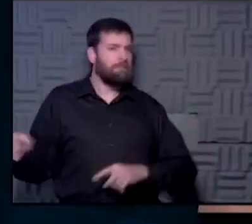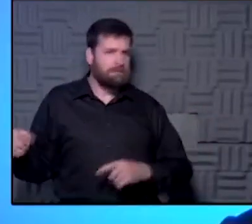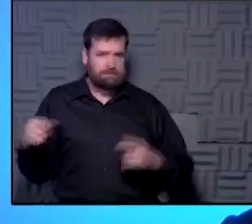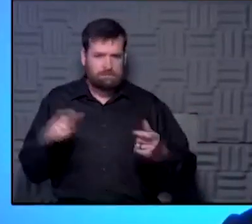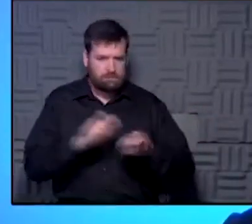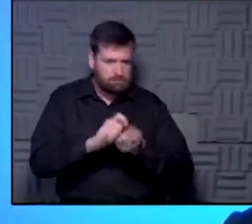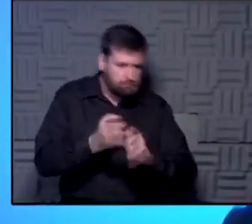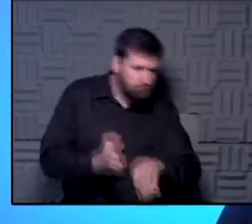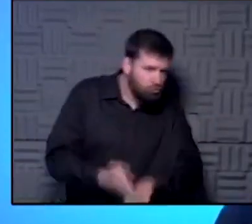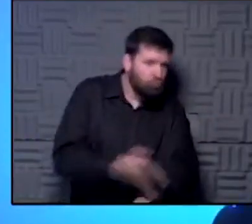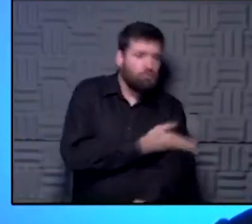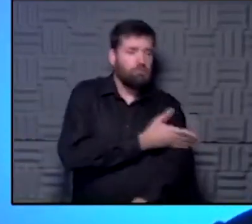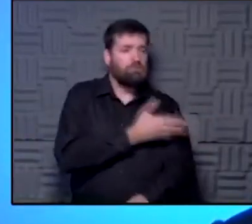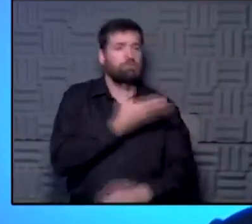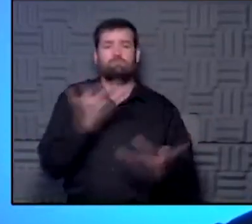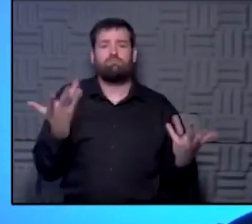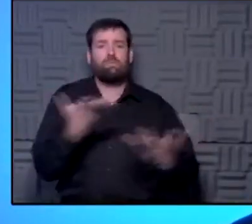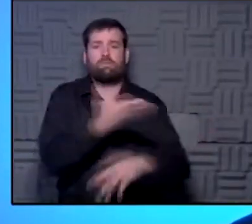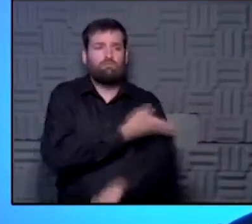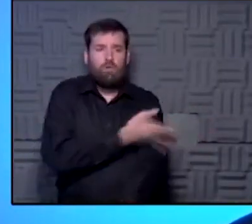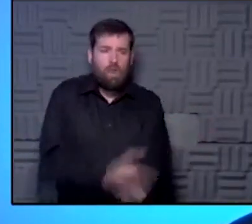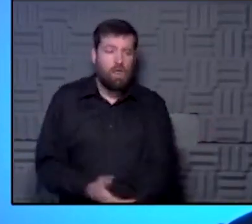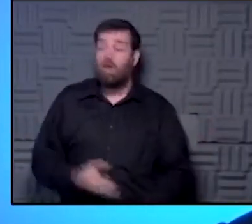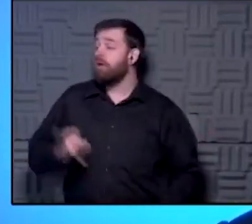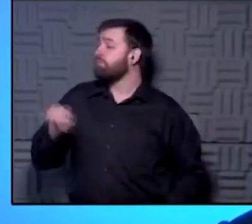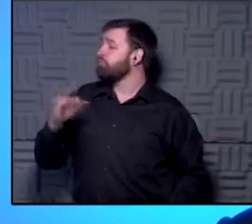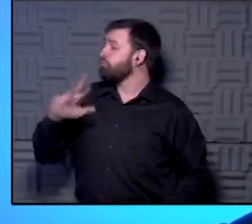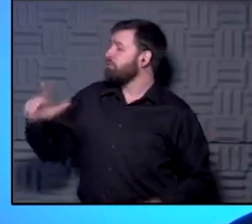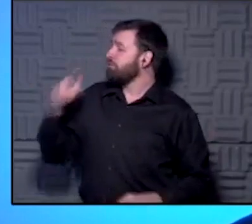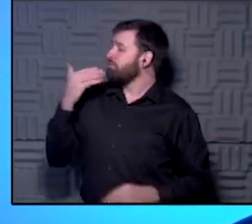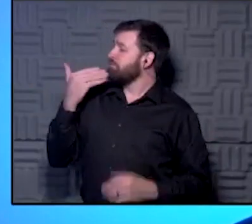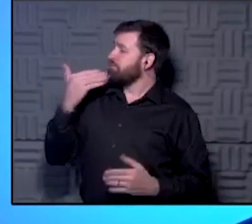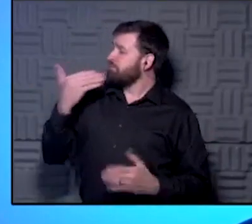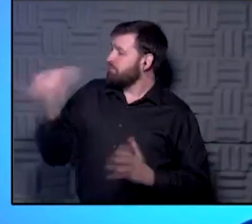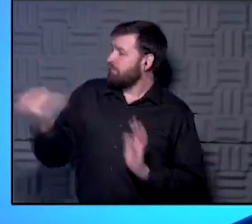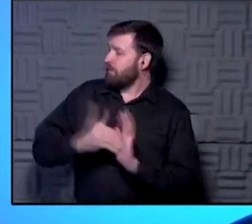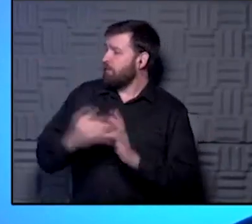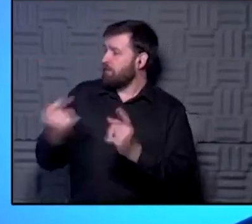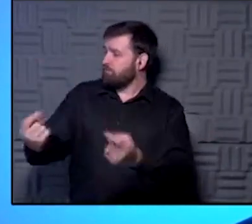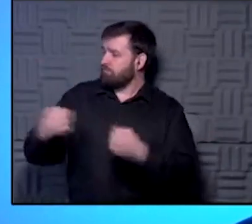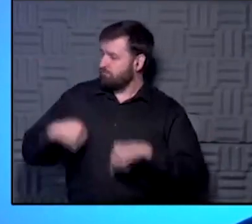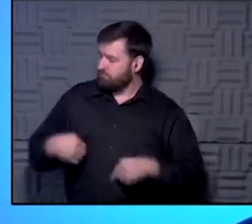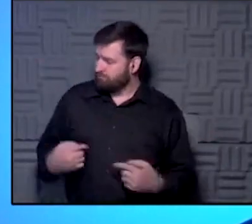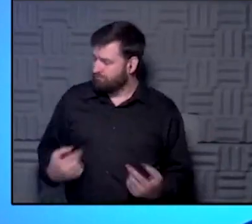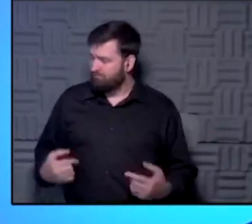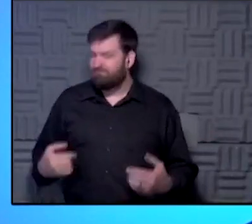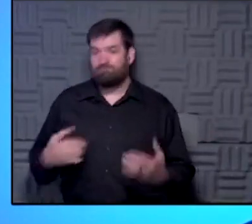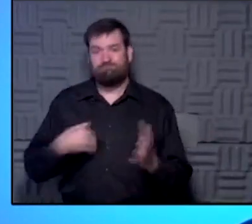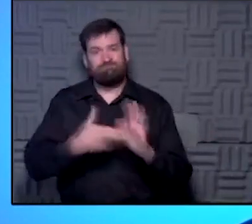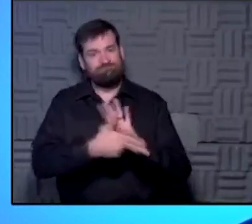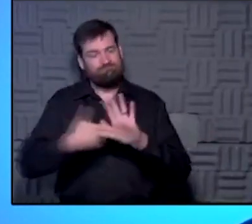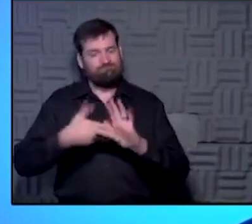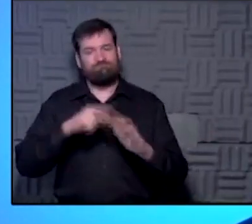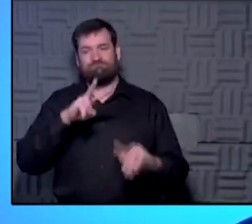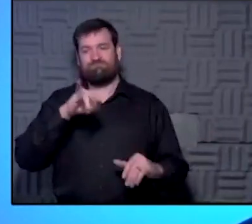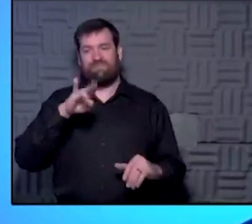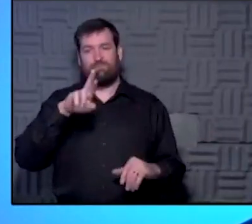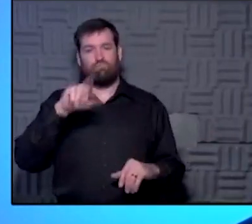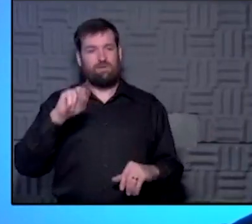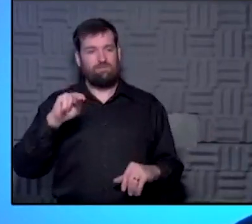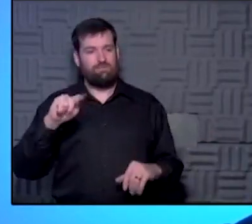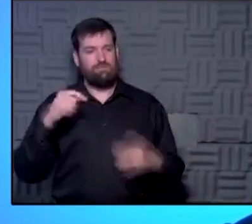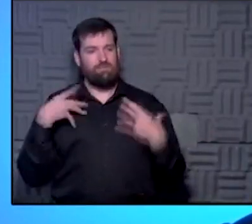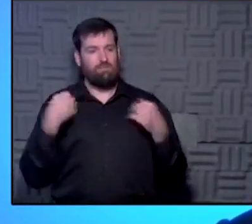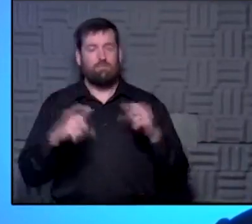worse? Well, thanks, Jill, for having me again. I appreciate you all highlighting what Vibrant Health is doing, but really more importantly,